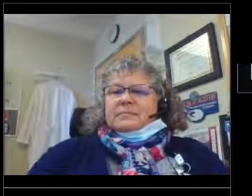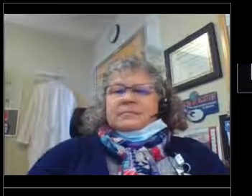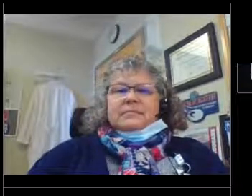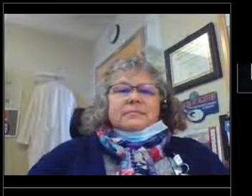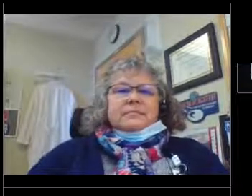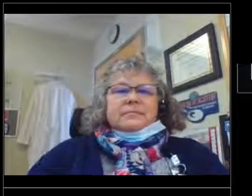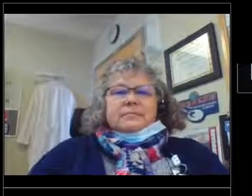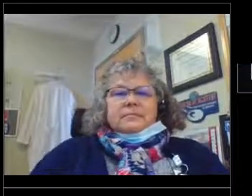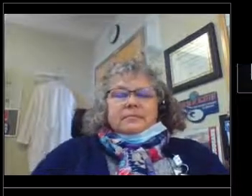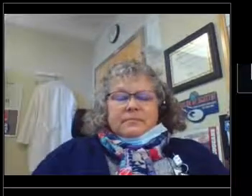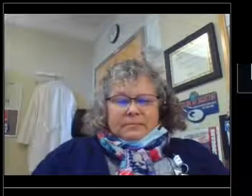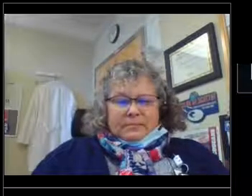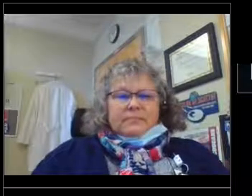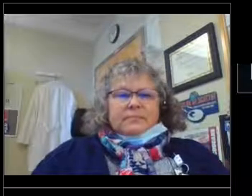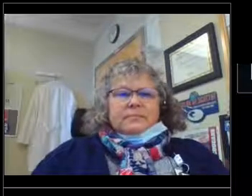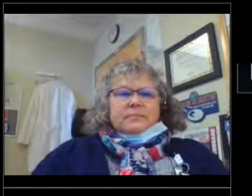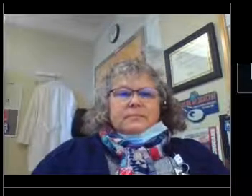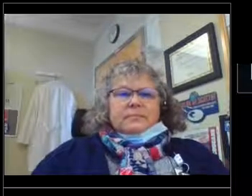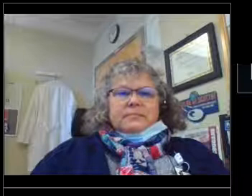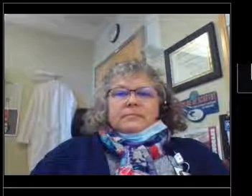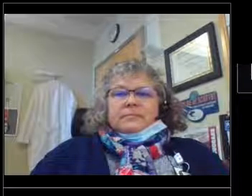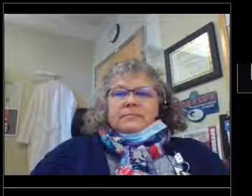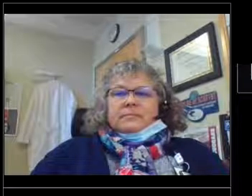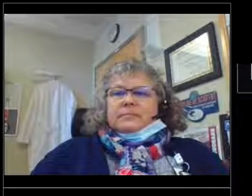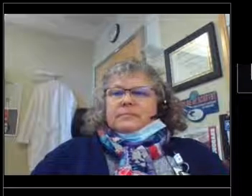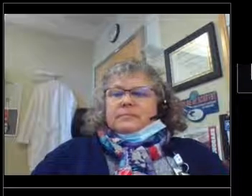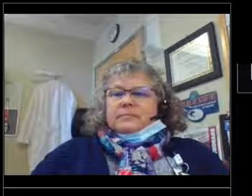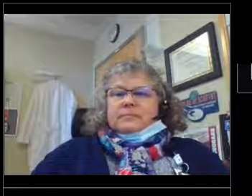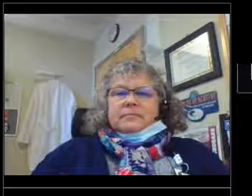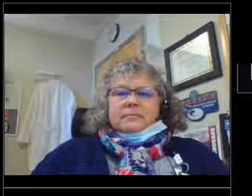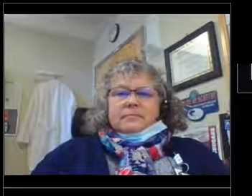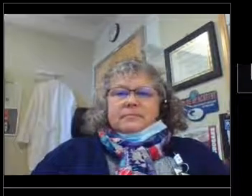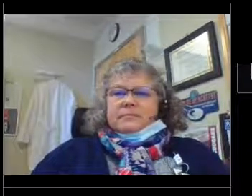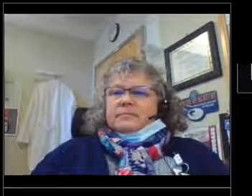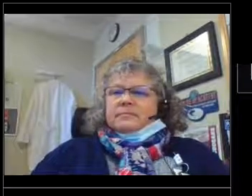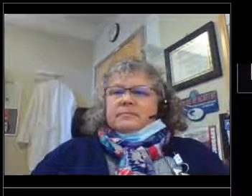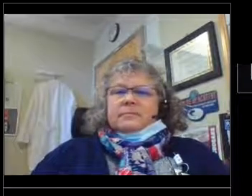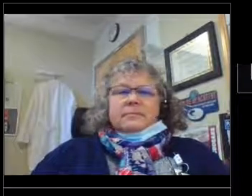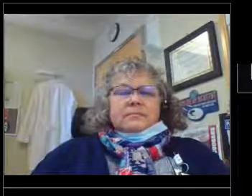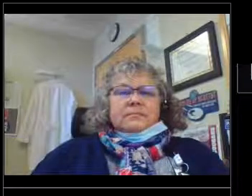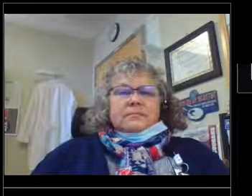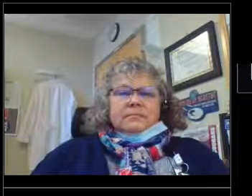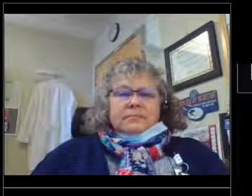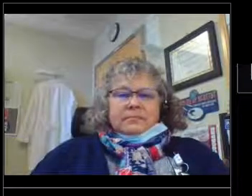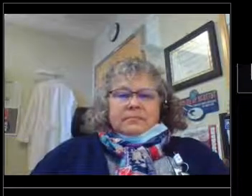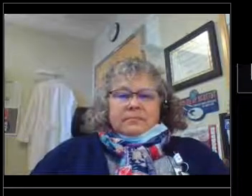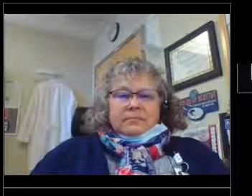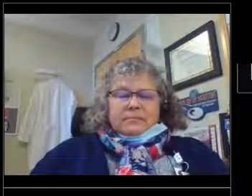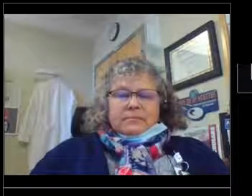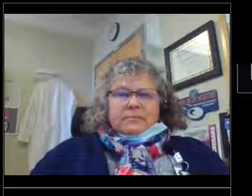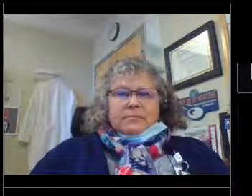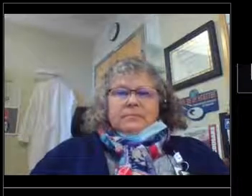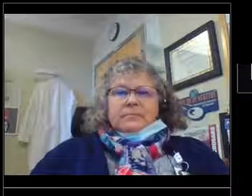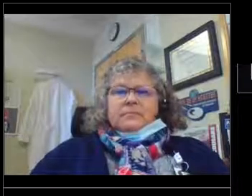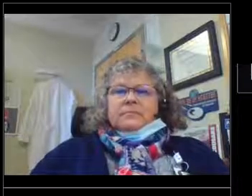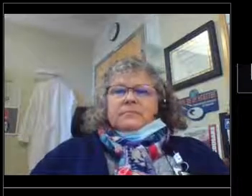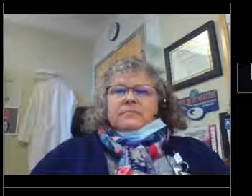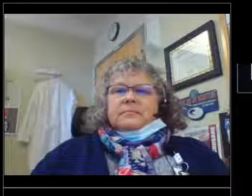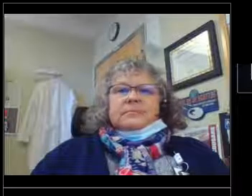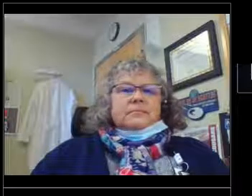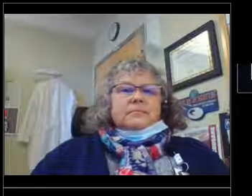that discussion, or we can? Yeah, folks can use the chat and questions. You can raise your hand. I can unmute you.